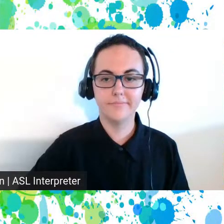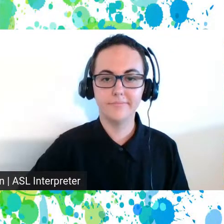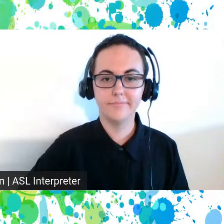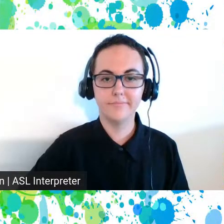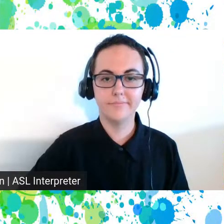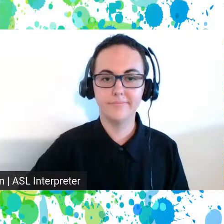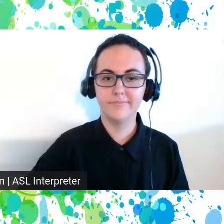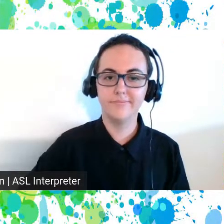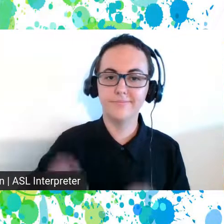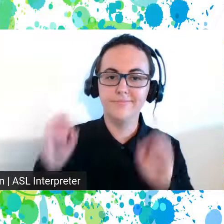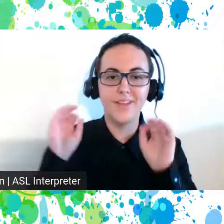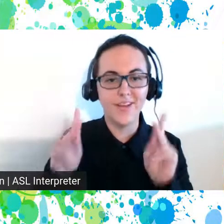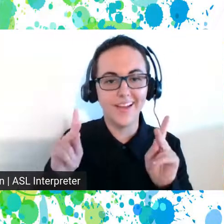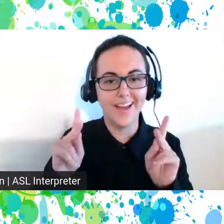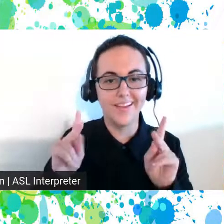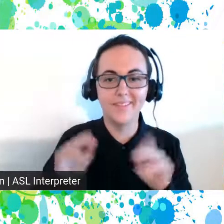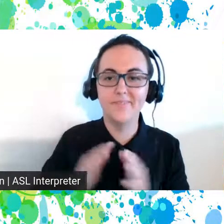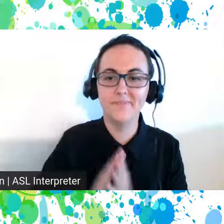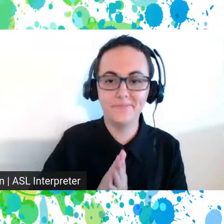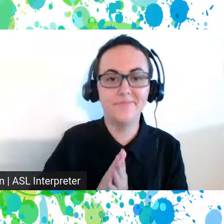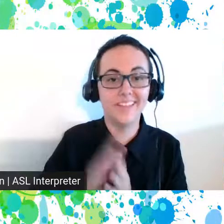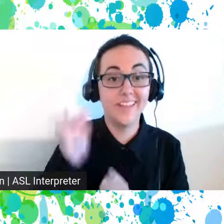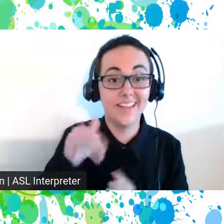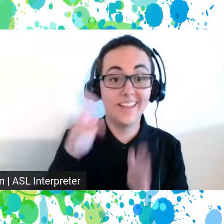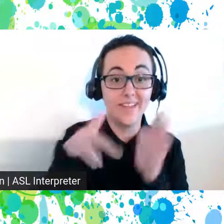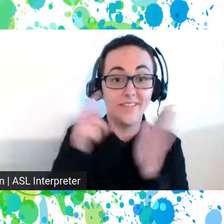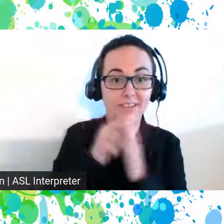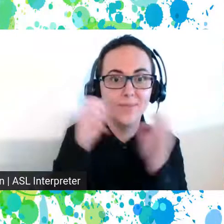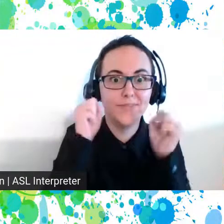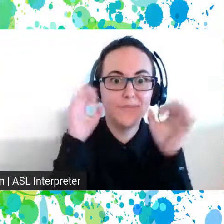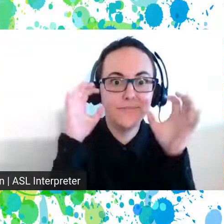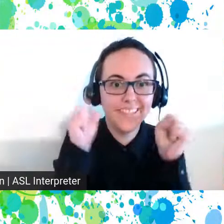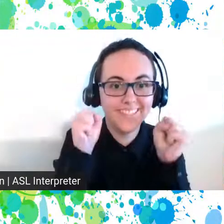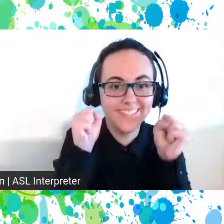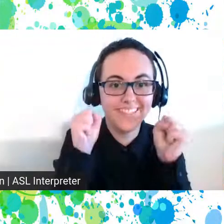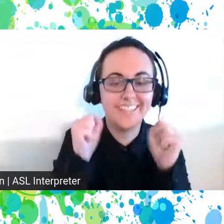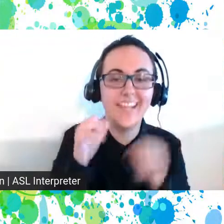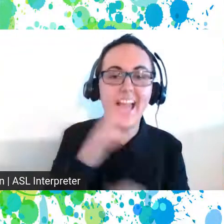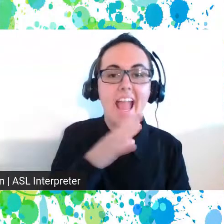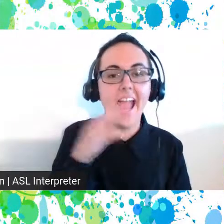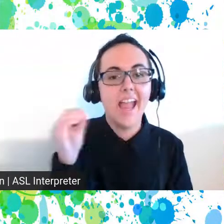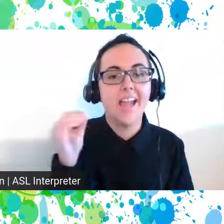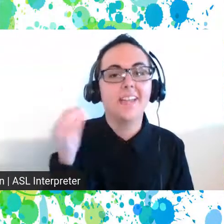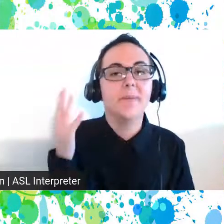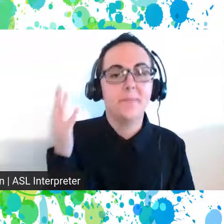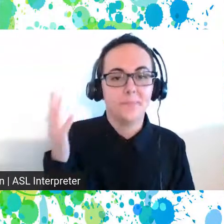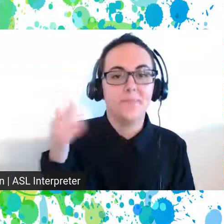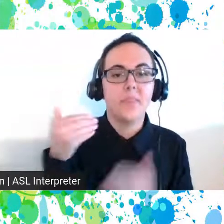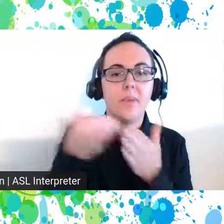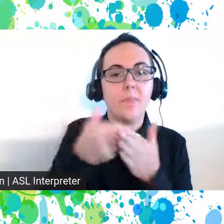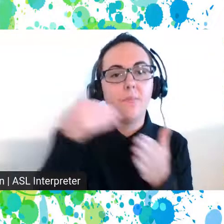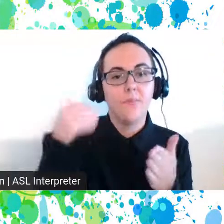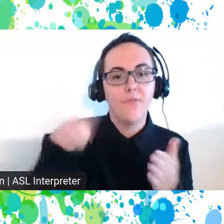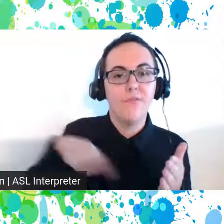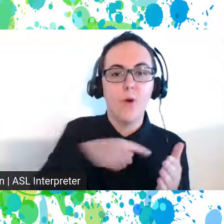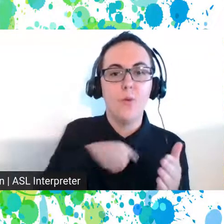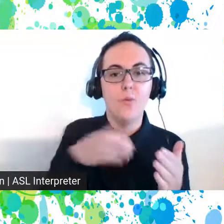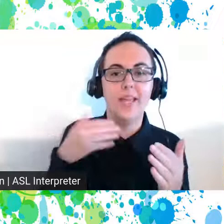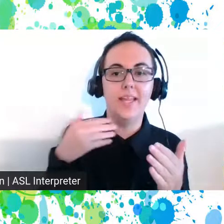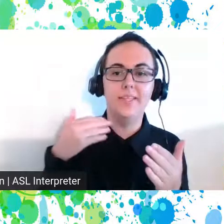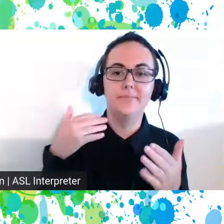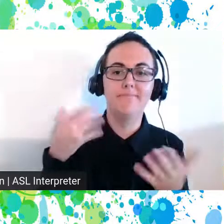All right, that video was amazing. And so before we get